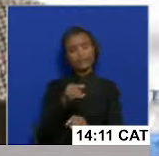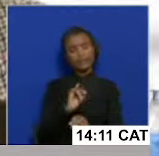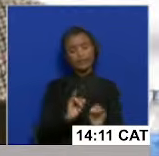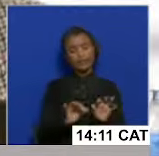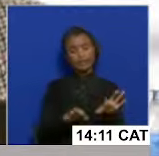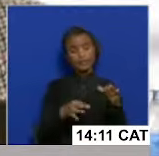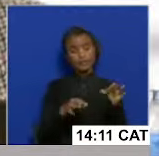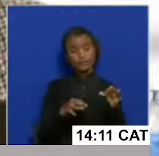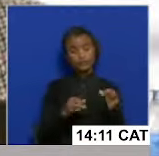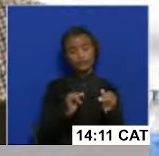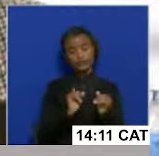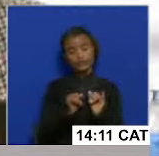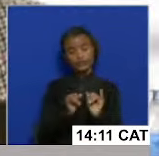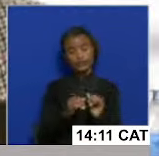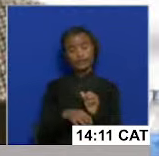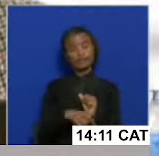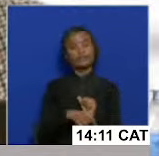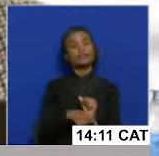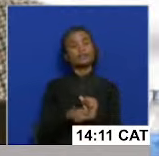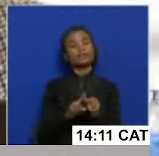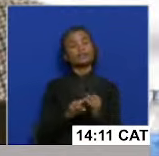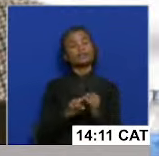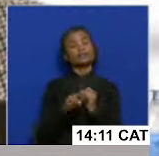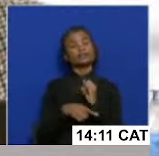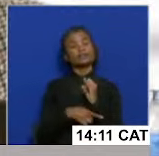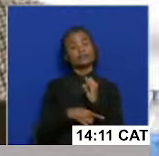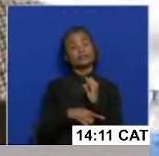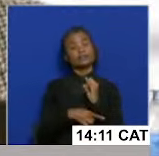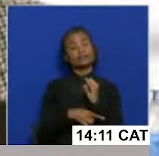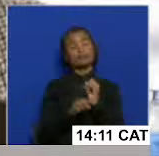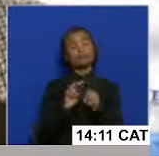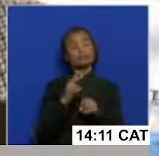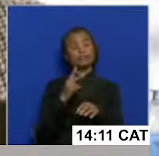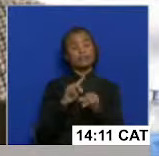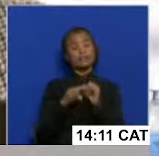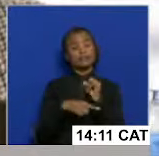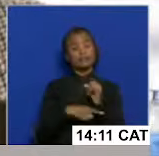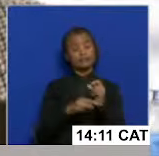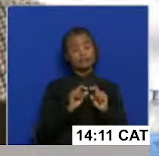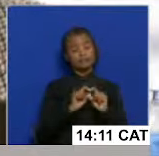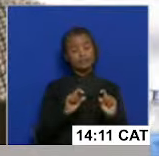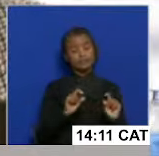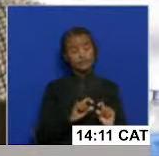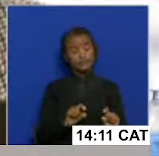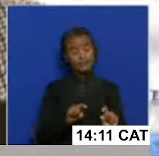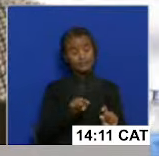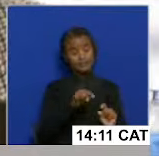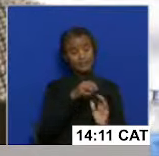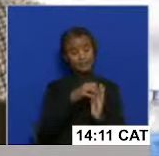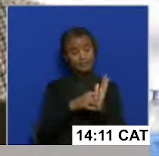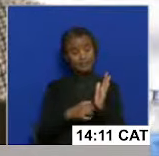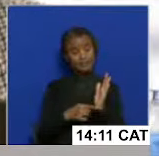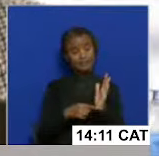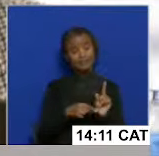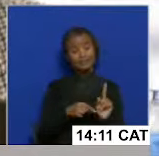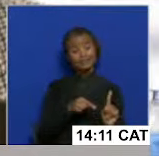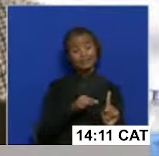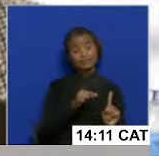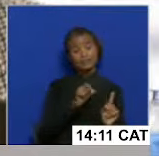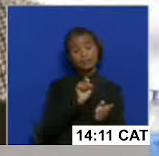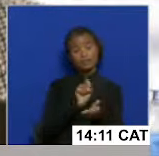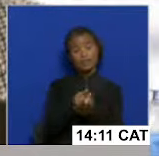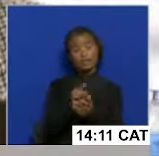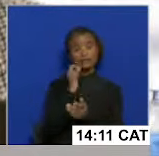the second last message from the bottom of the page. Officer Stoll says, I can't say an informant called me and I acted